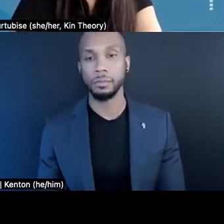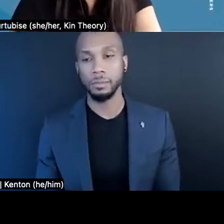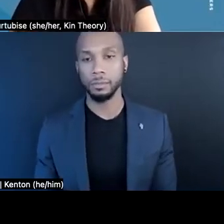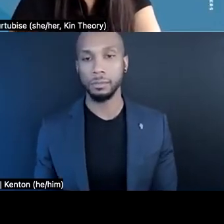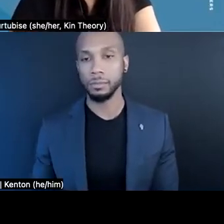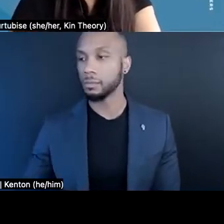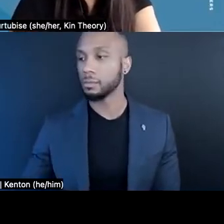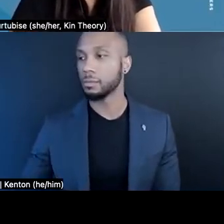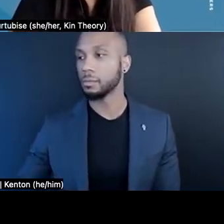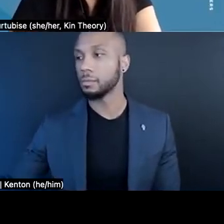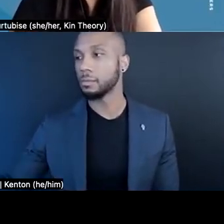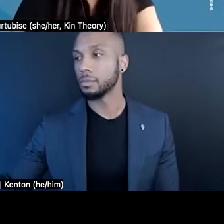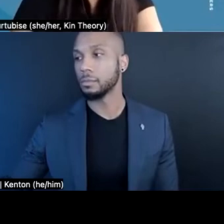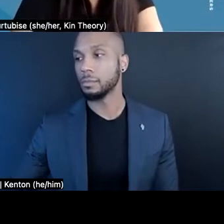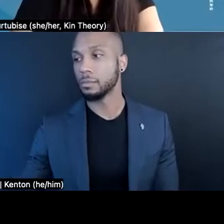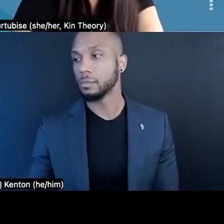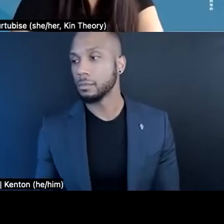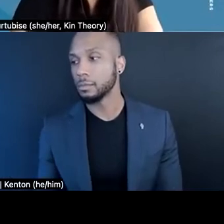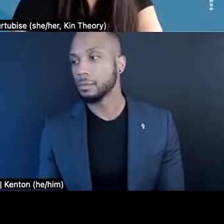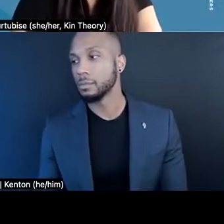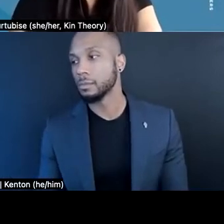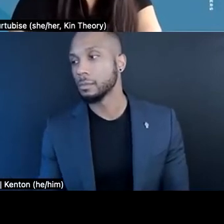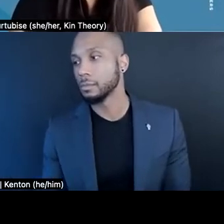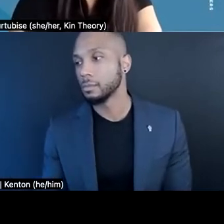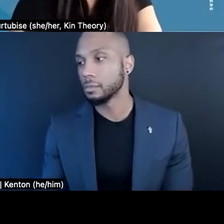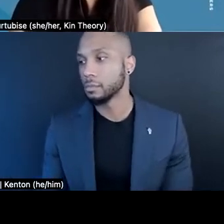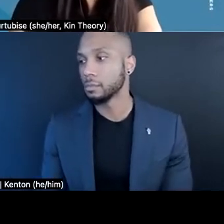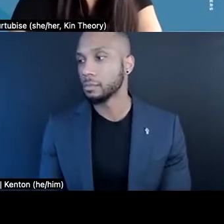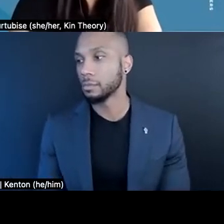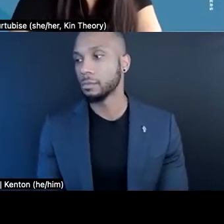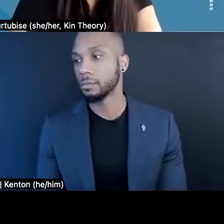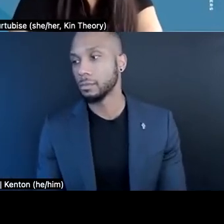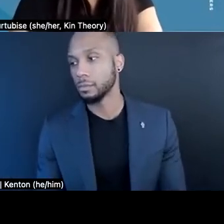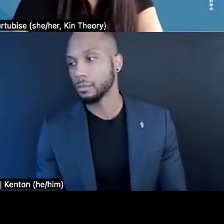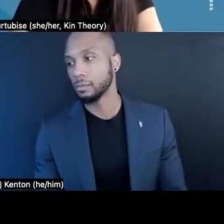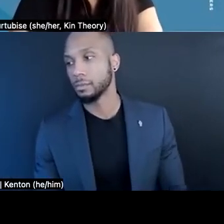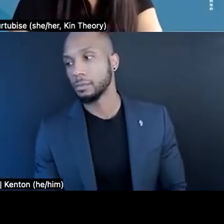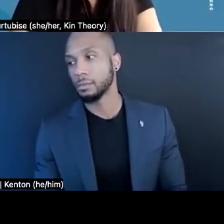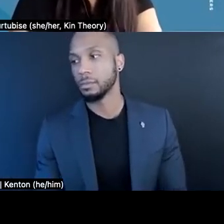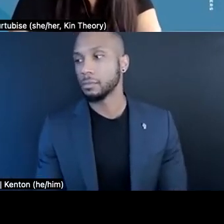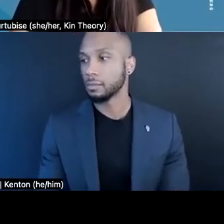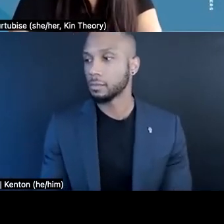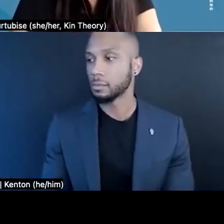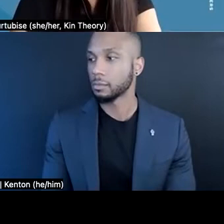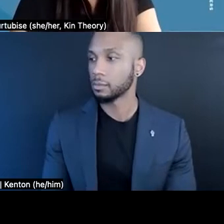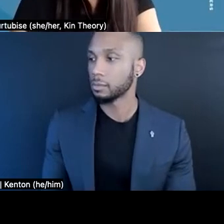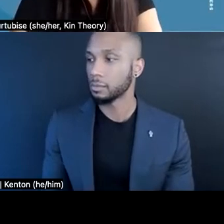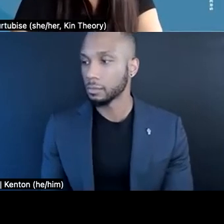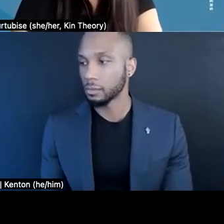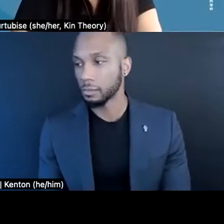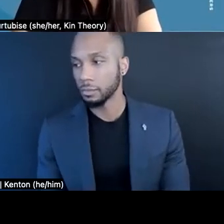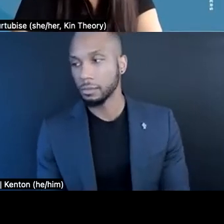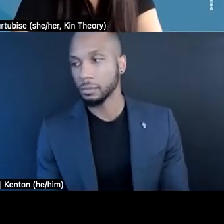how do I tell a story the way that we are in the world as Tzotzils? There's a